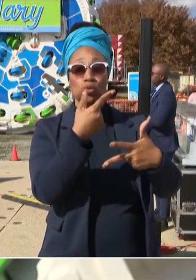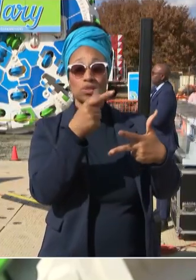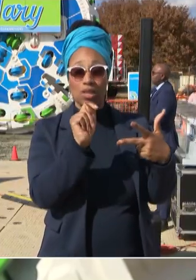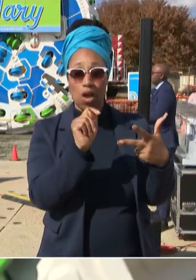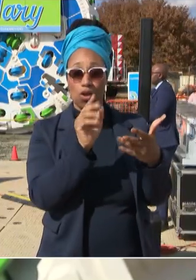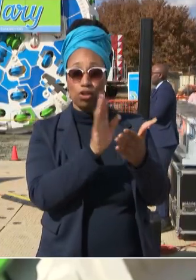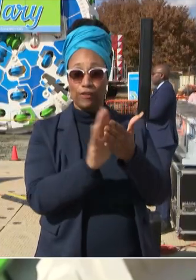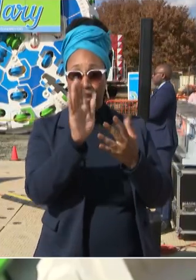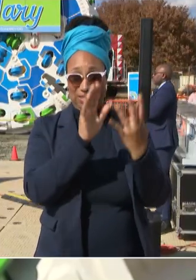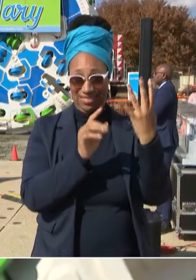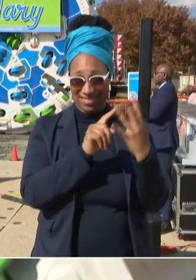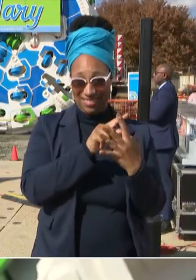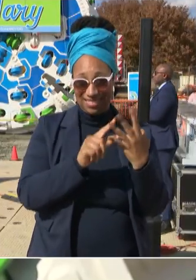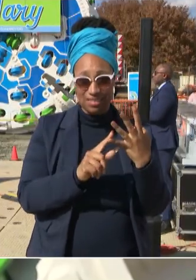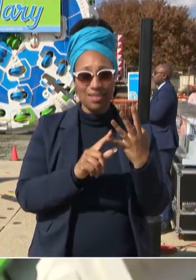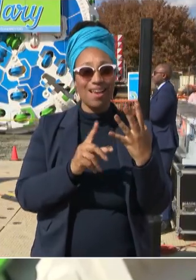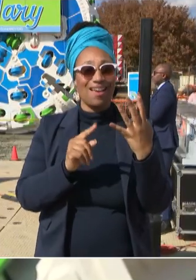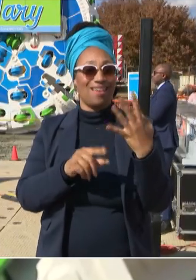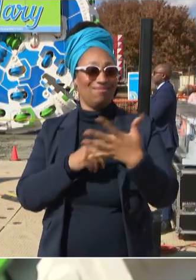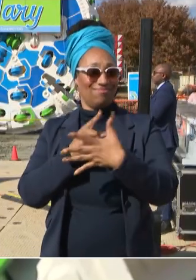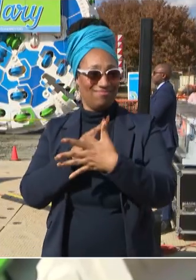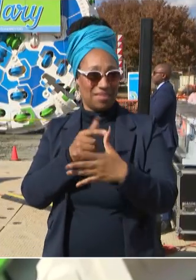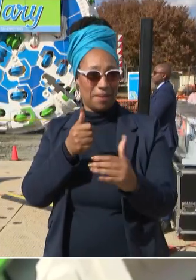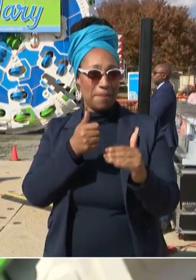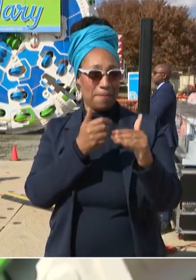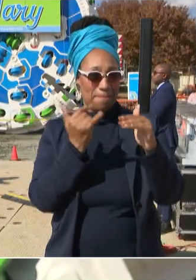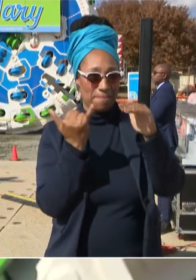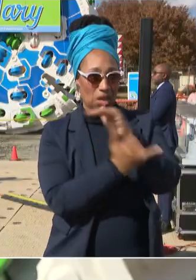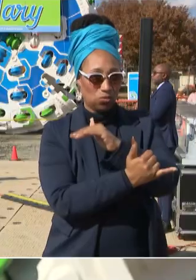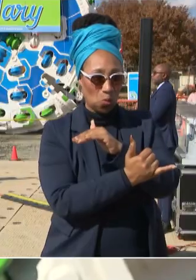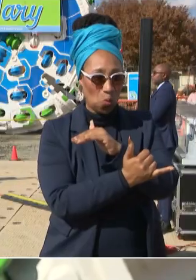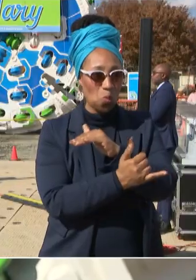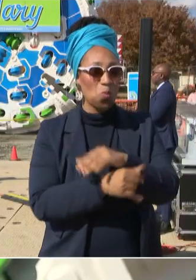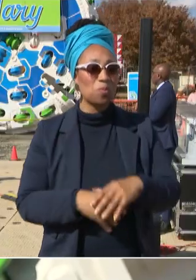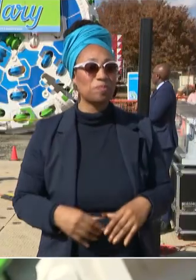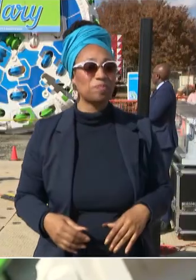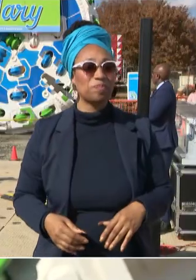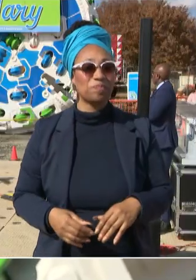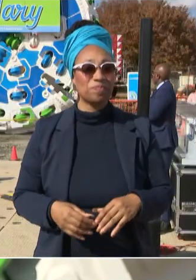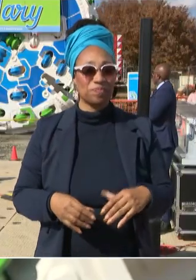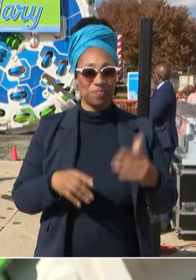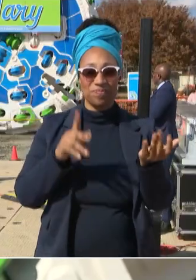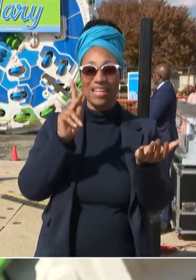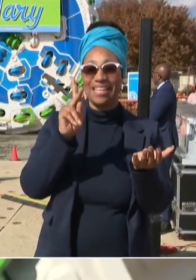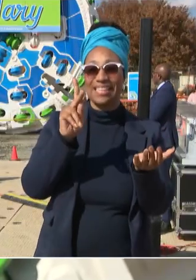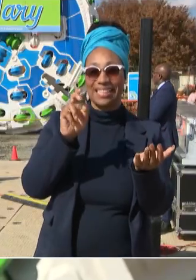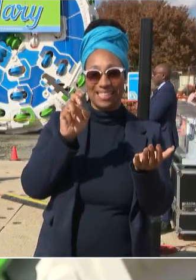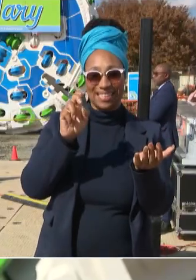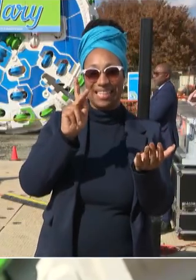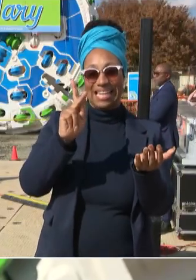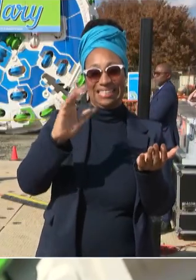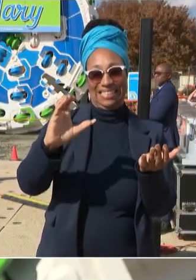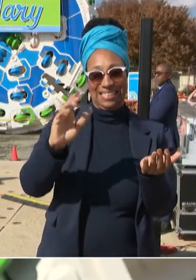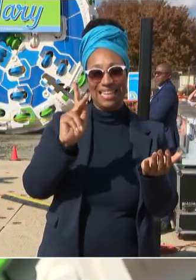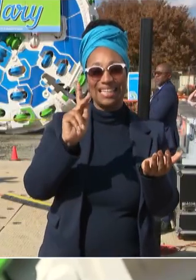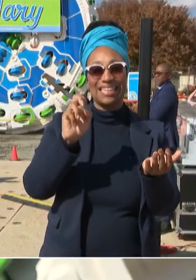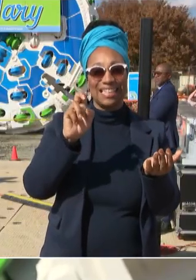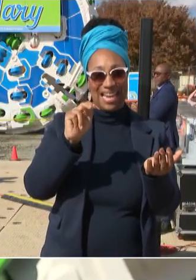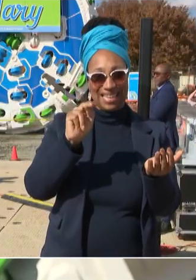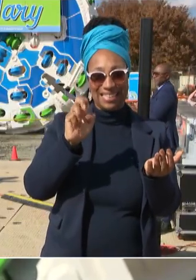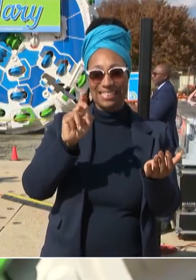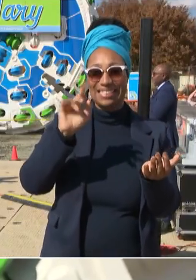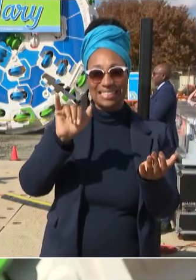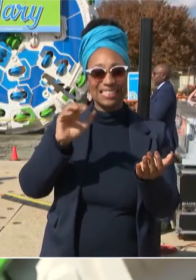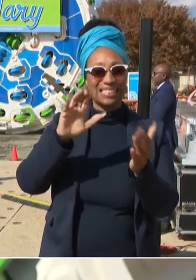others. Finally, I want to thank the engineering and construction management team, which is here, and the Civil and